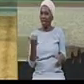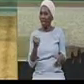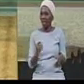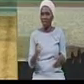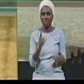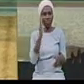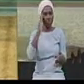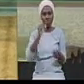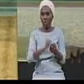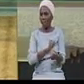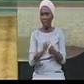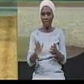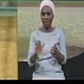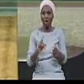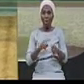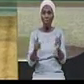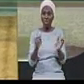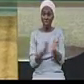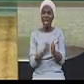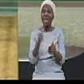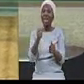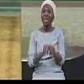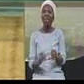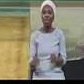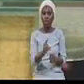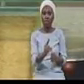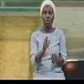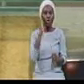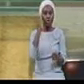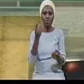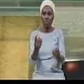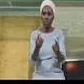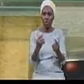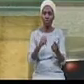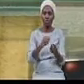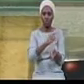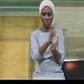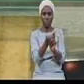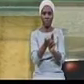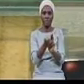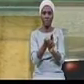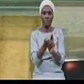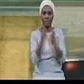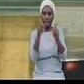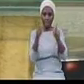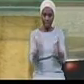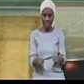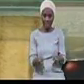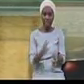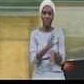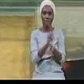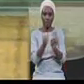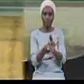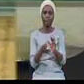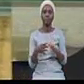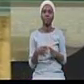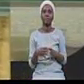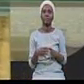shall come to repentance, personal repentance. Number two,